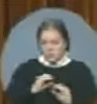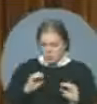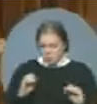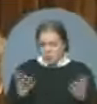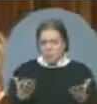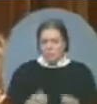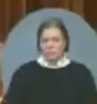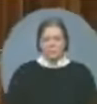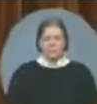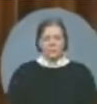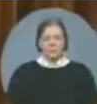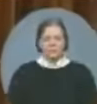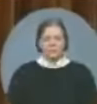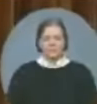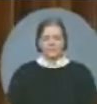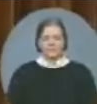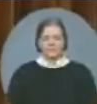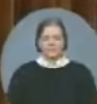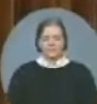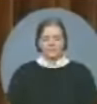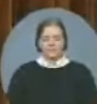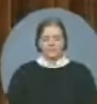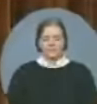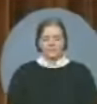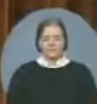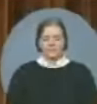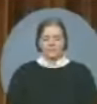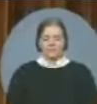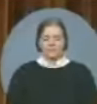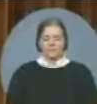Member for St. Catharines. With economic difficulties and global markets,